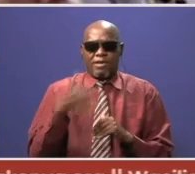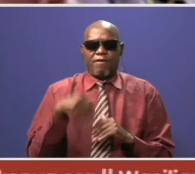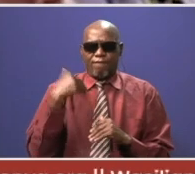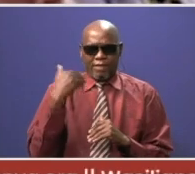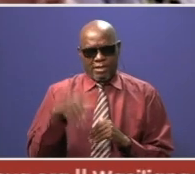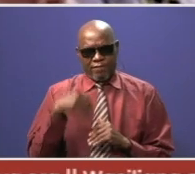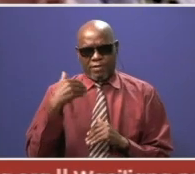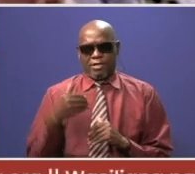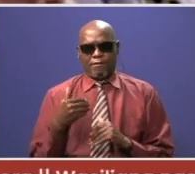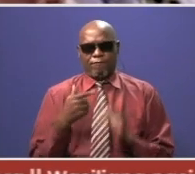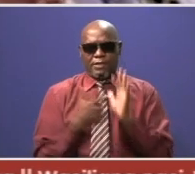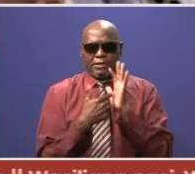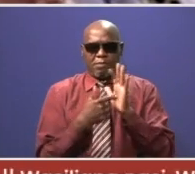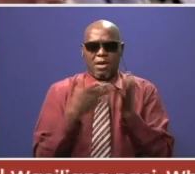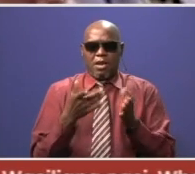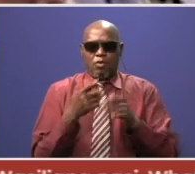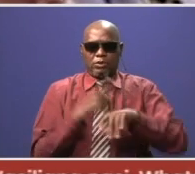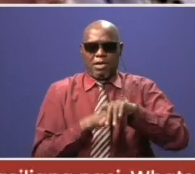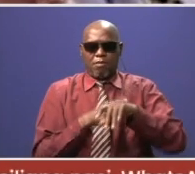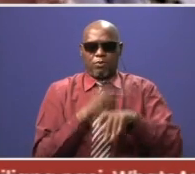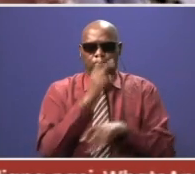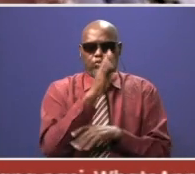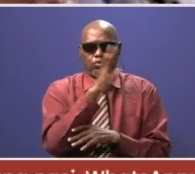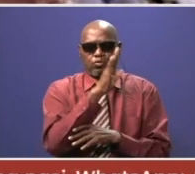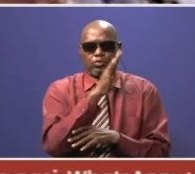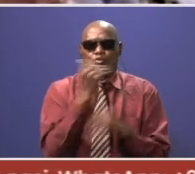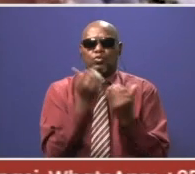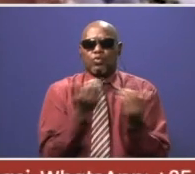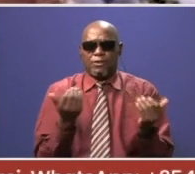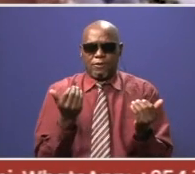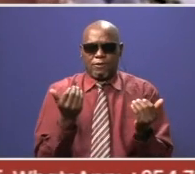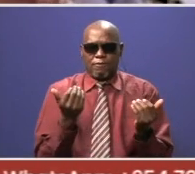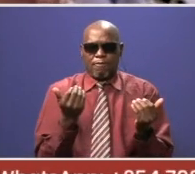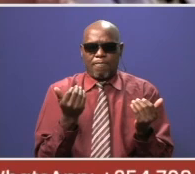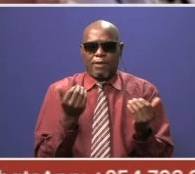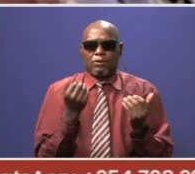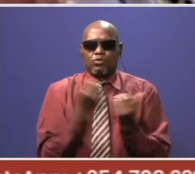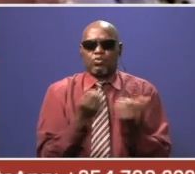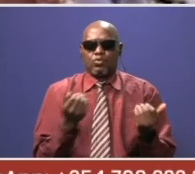ni sanane, watoto